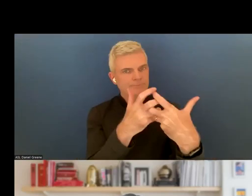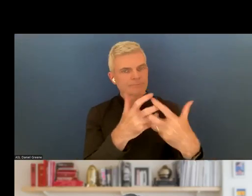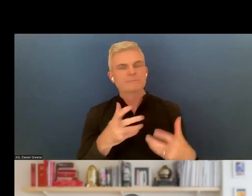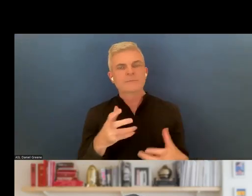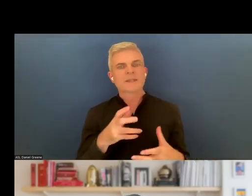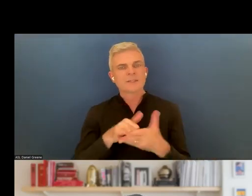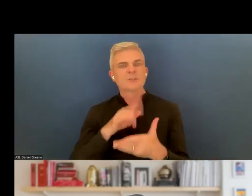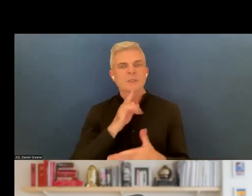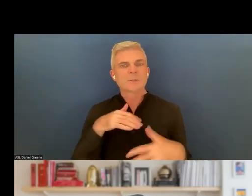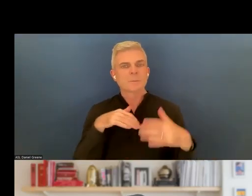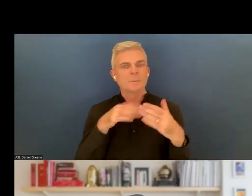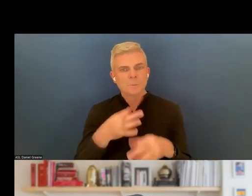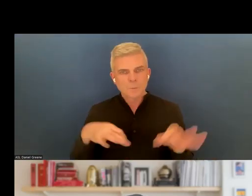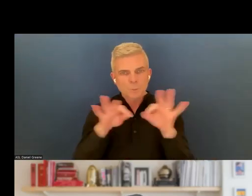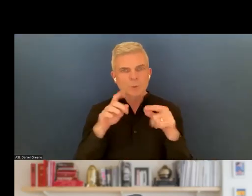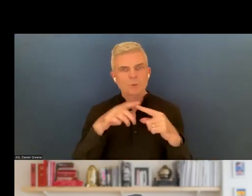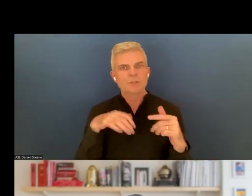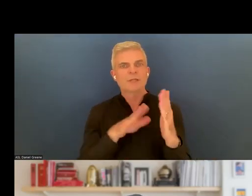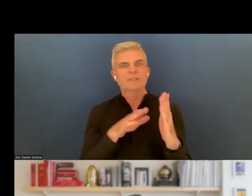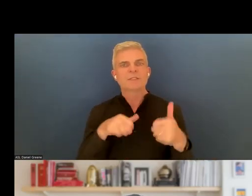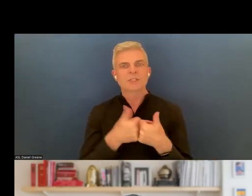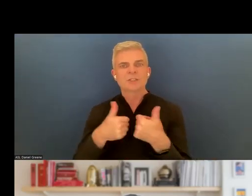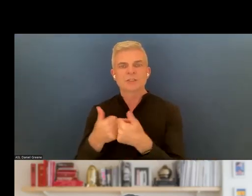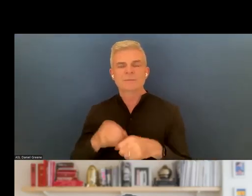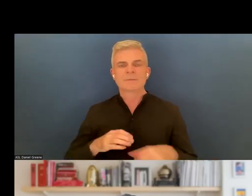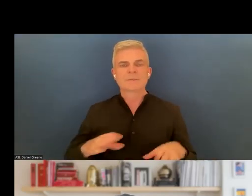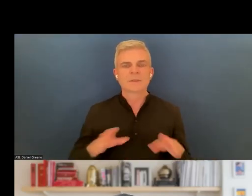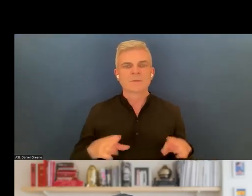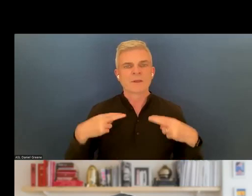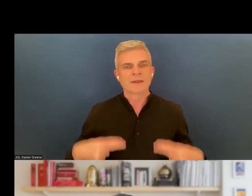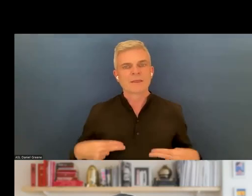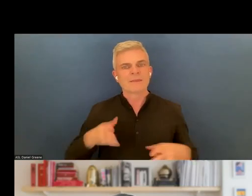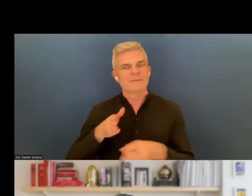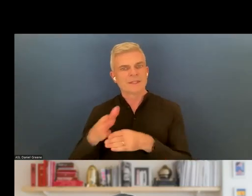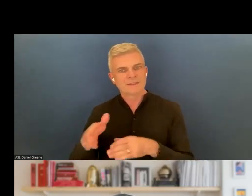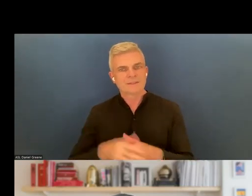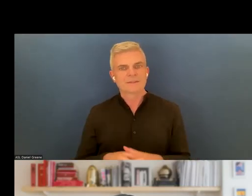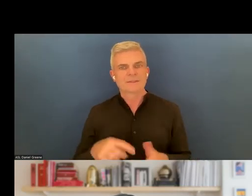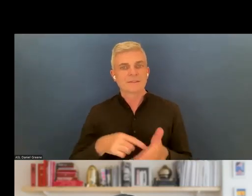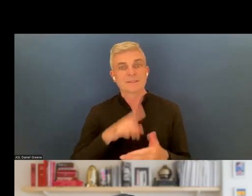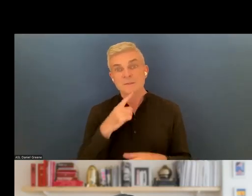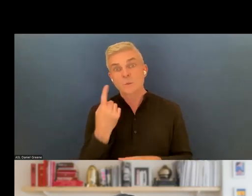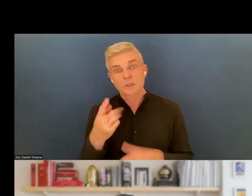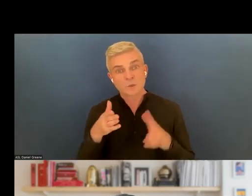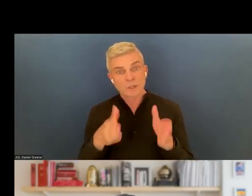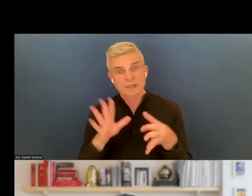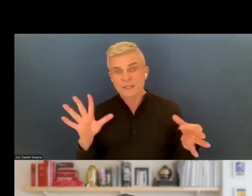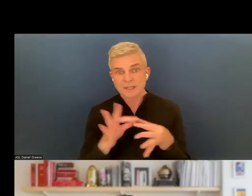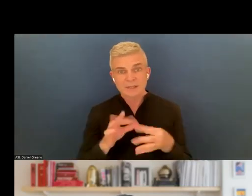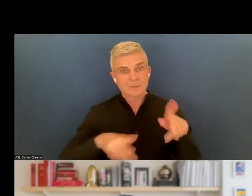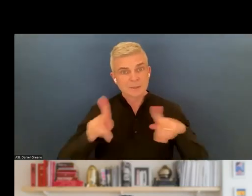addressing the challenges in the behavioral health field. And this is one way to connect with people where they